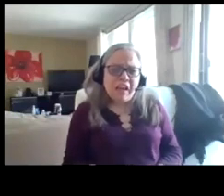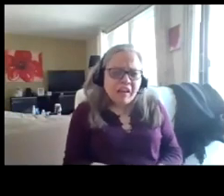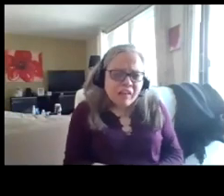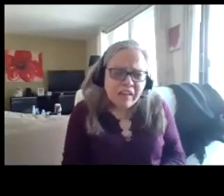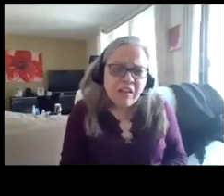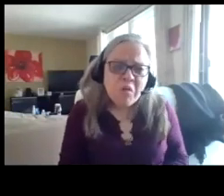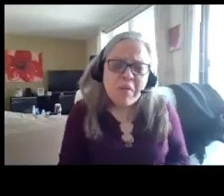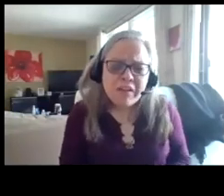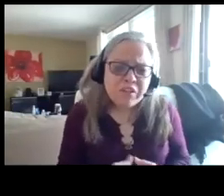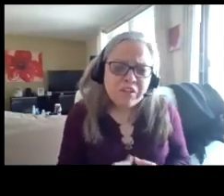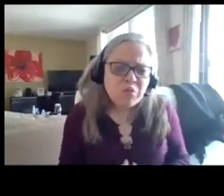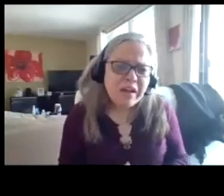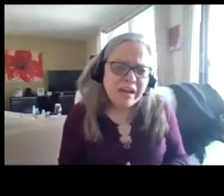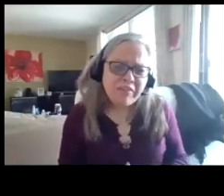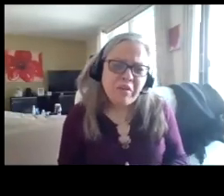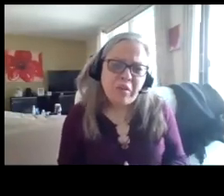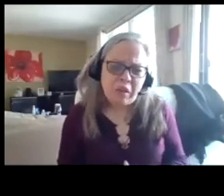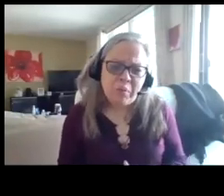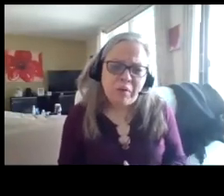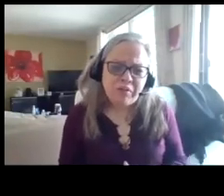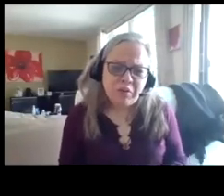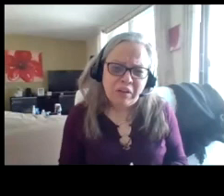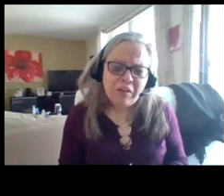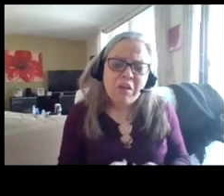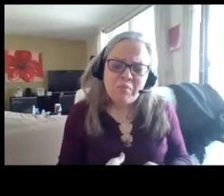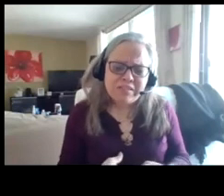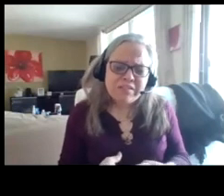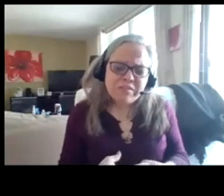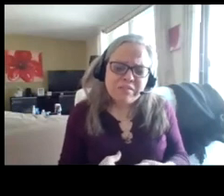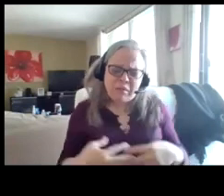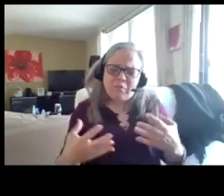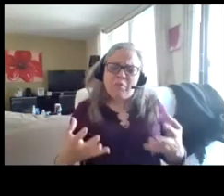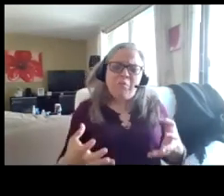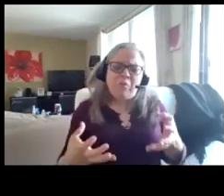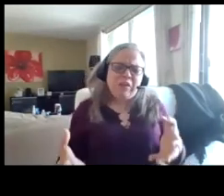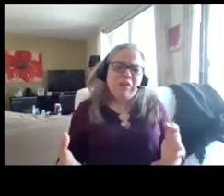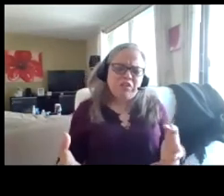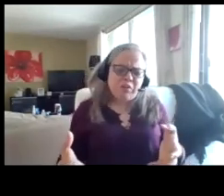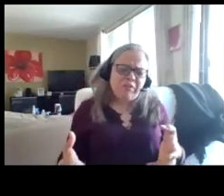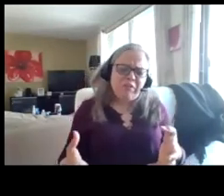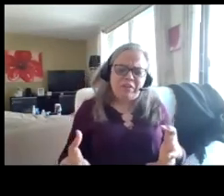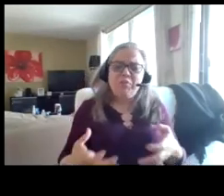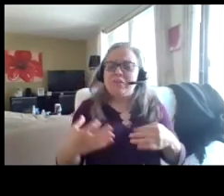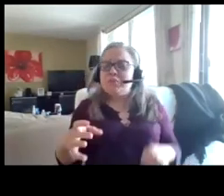And individuals who have the power of attorney must, if they would like to